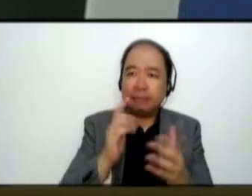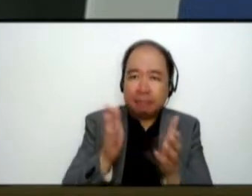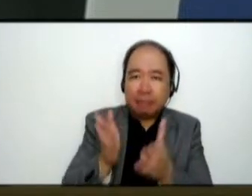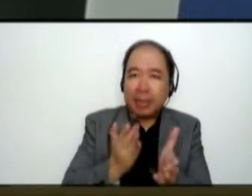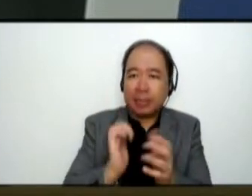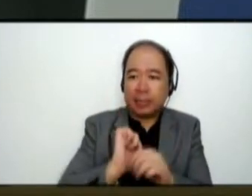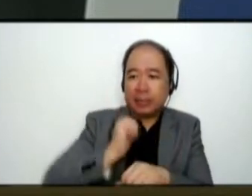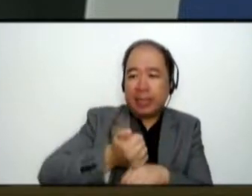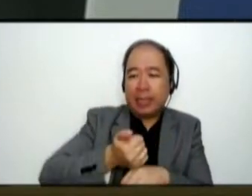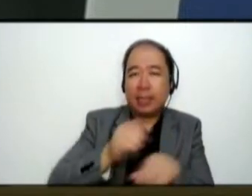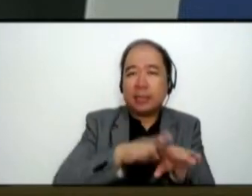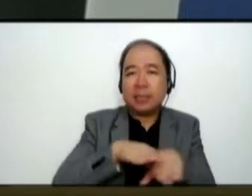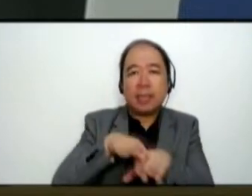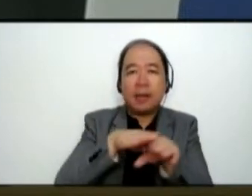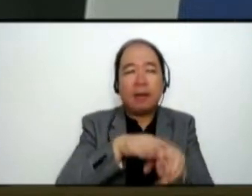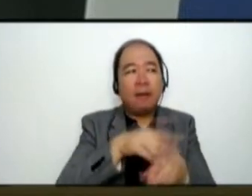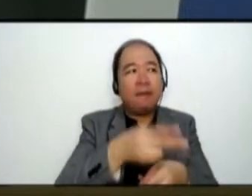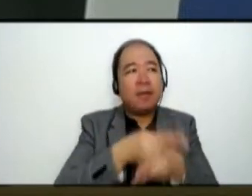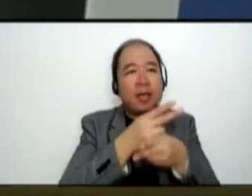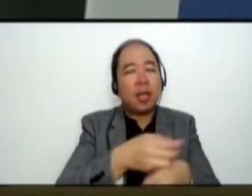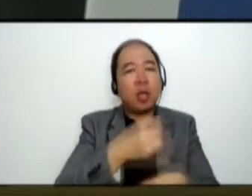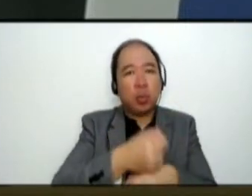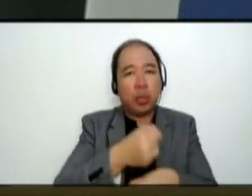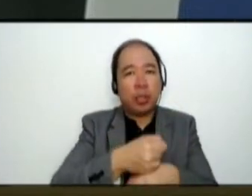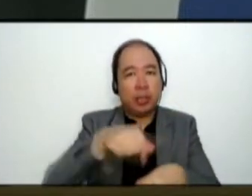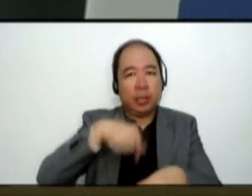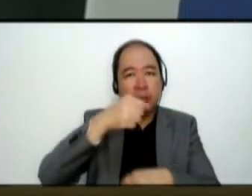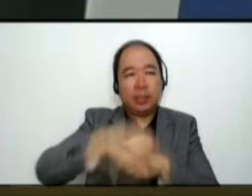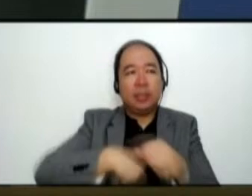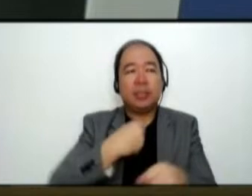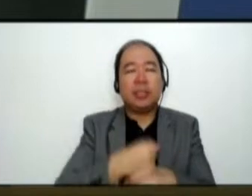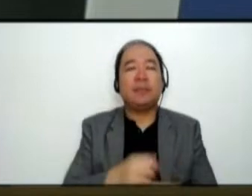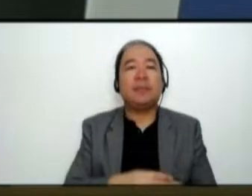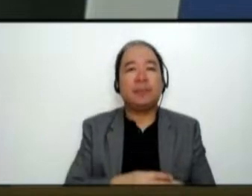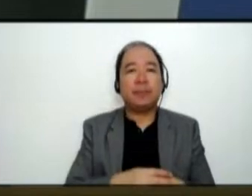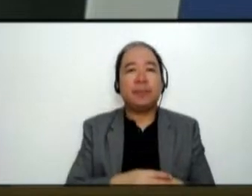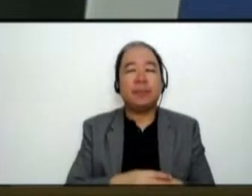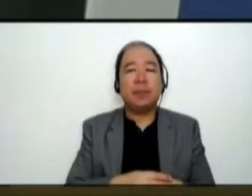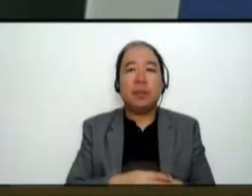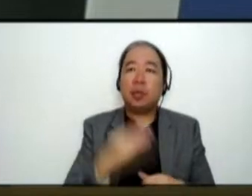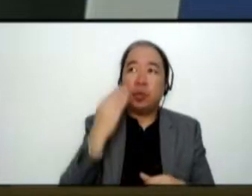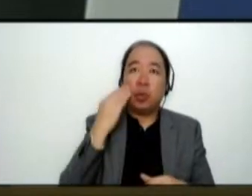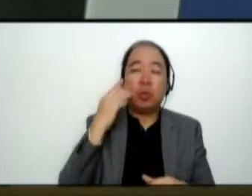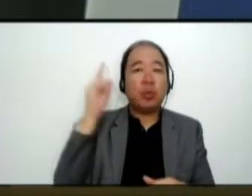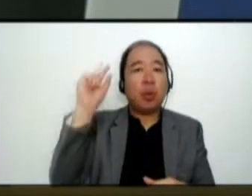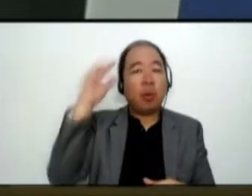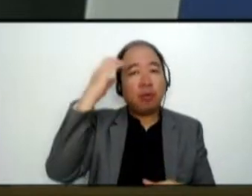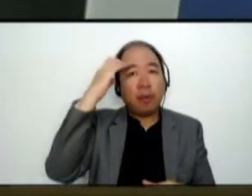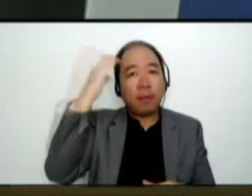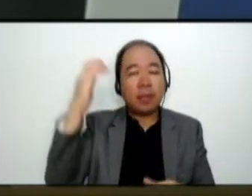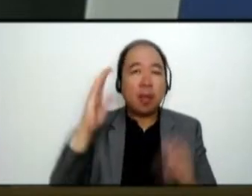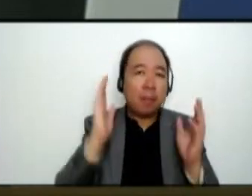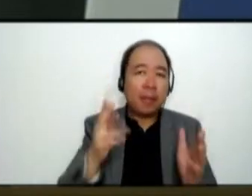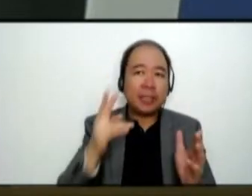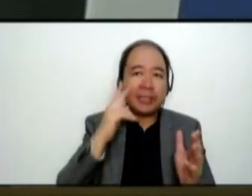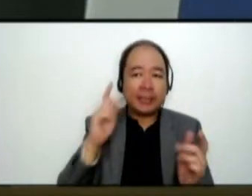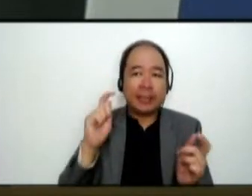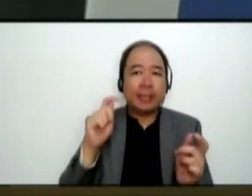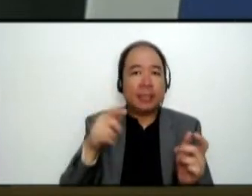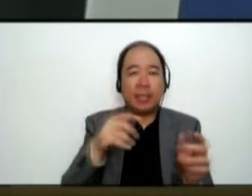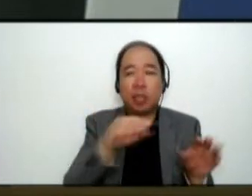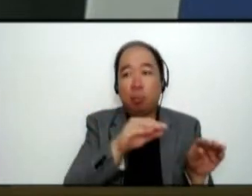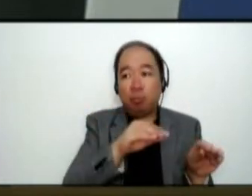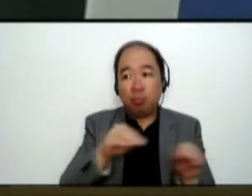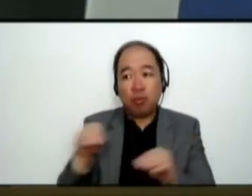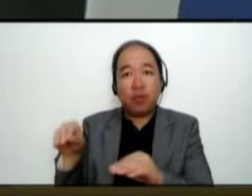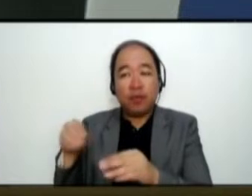year. Workers in trade unions believe that the state should enable societies to veer away from unpaid care work and